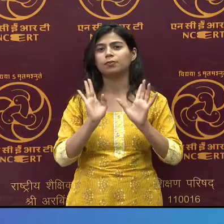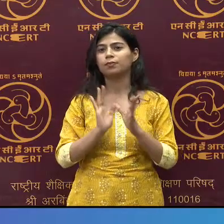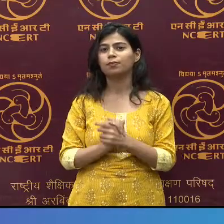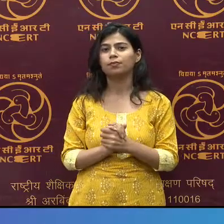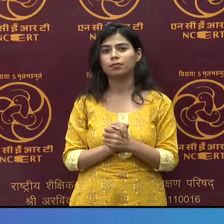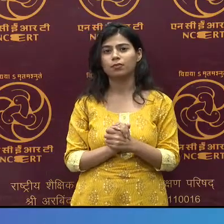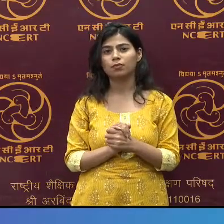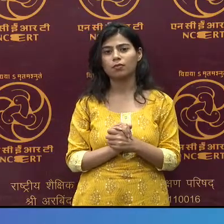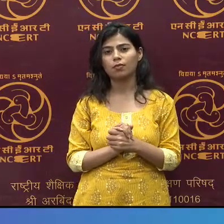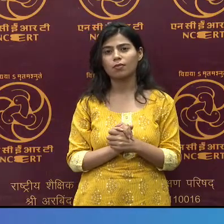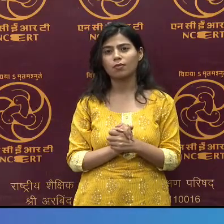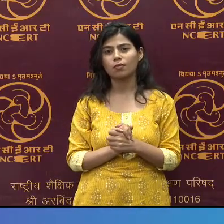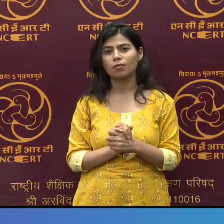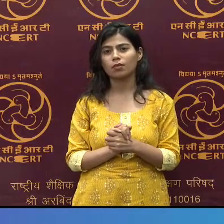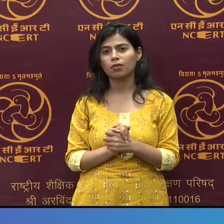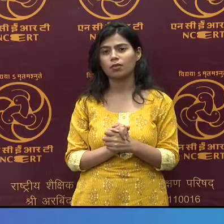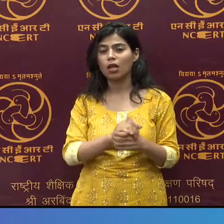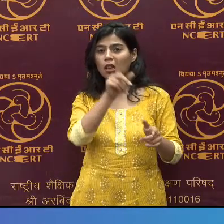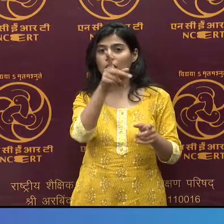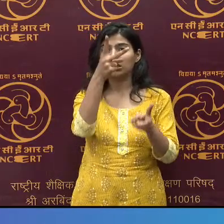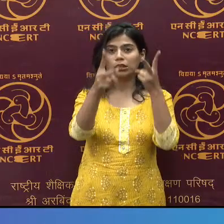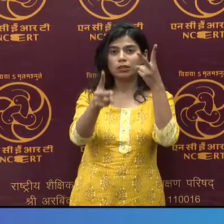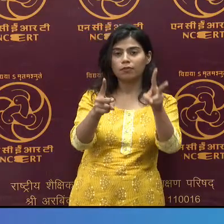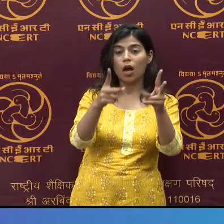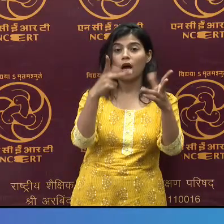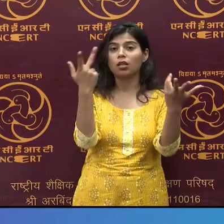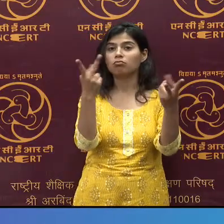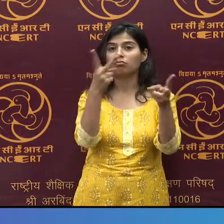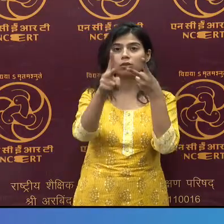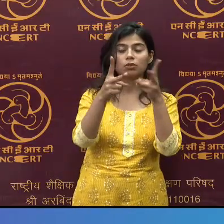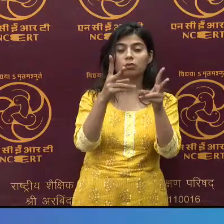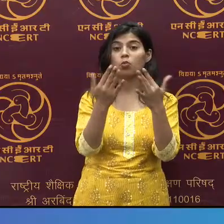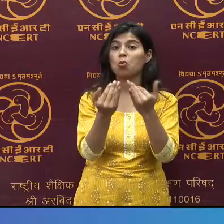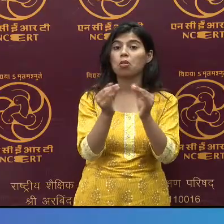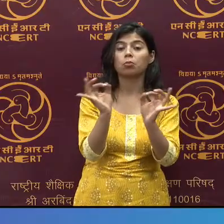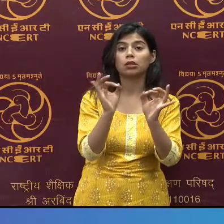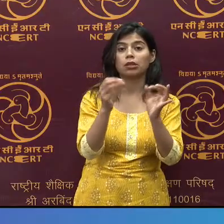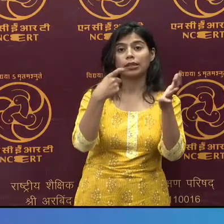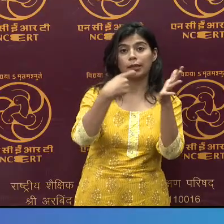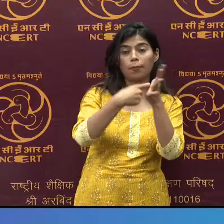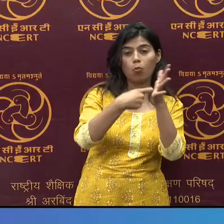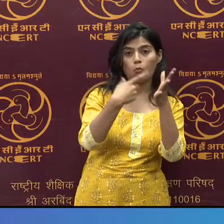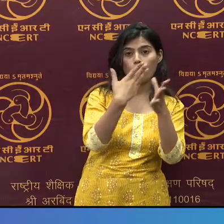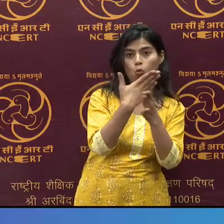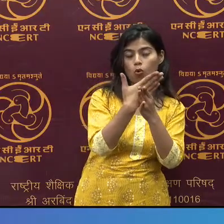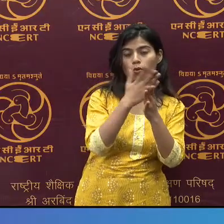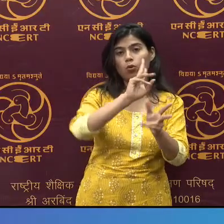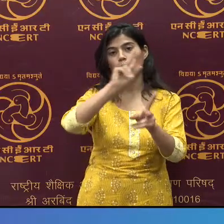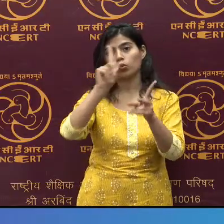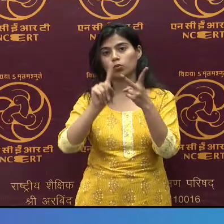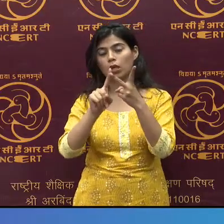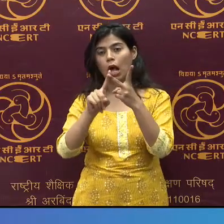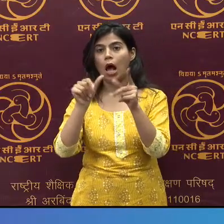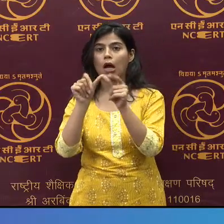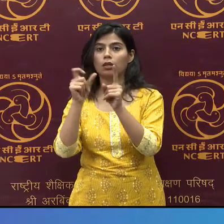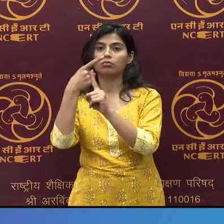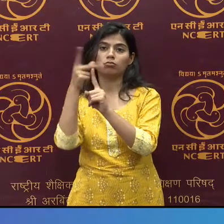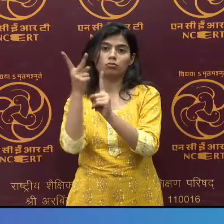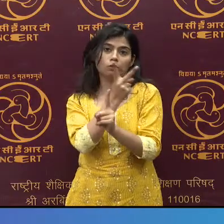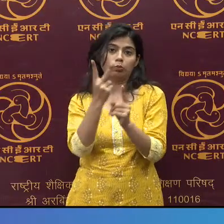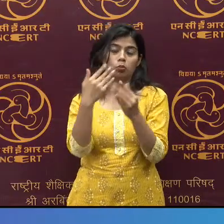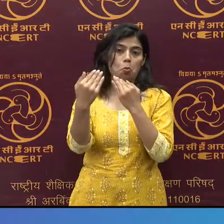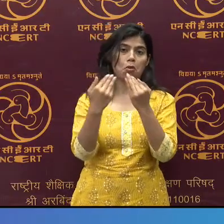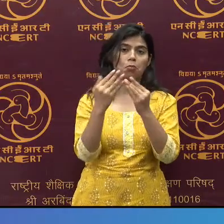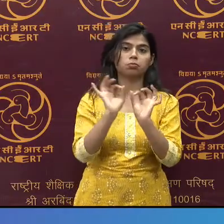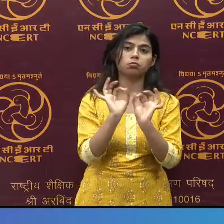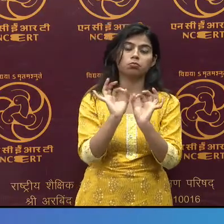And that's why we did mention the difference between a report and an article. That's true. Right. Also, in case I